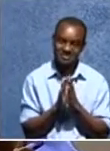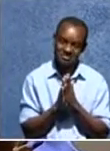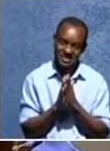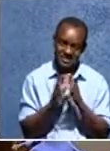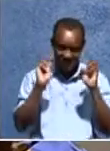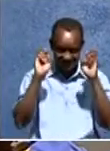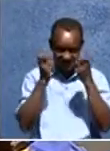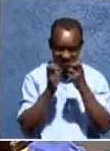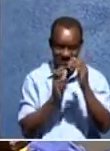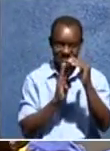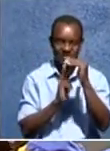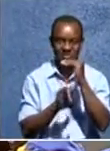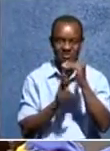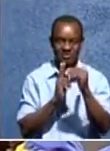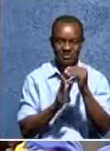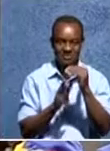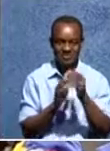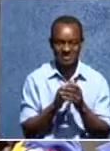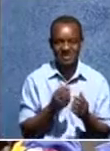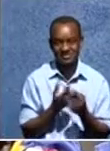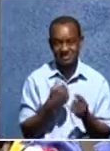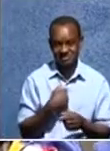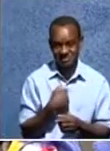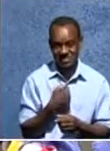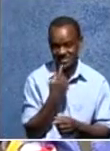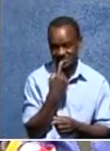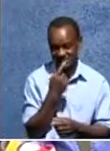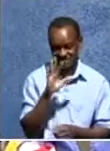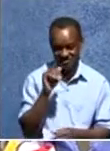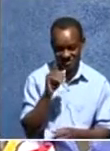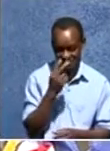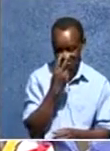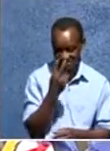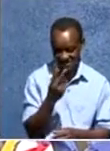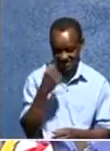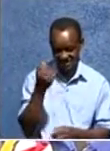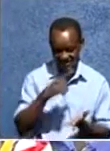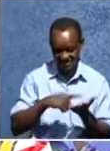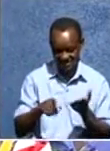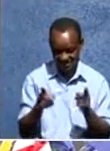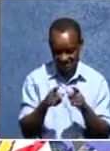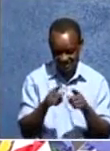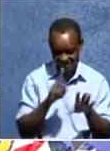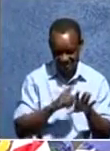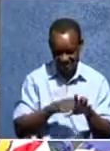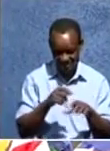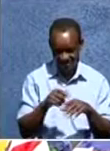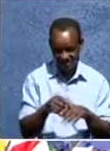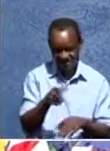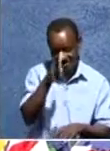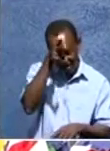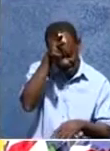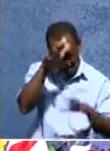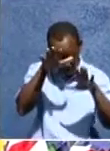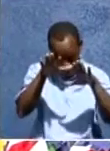Summit, imagine, inspire and invest. We see you next week, same time, same place. God bless Namibia. Until next week, good